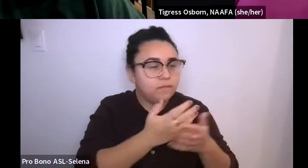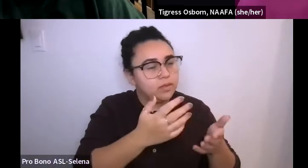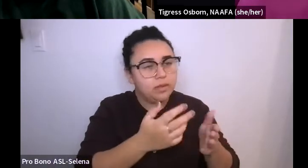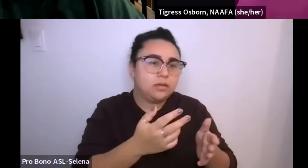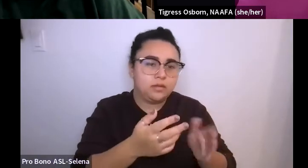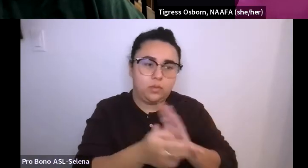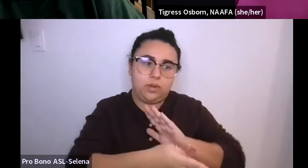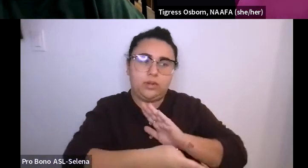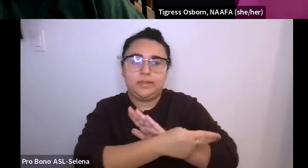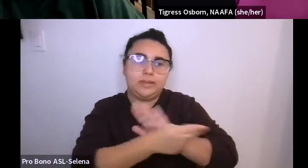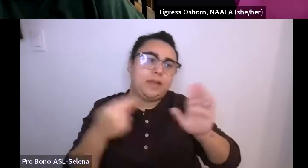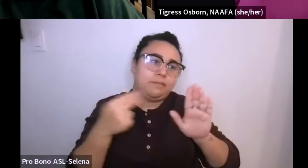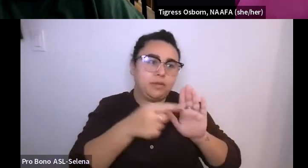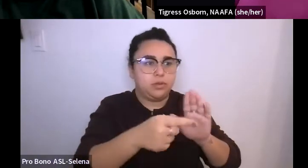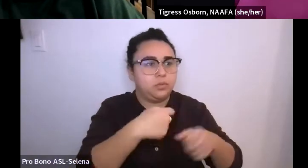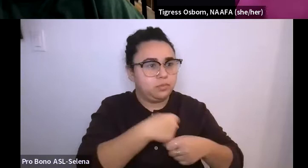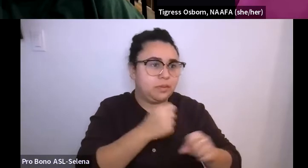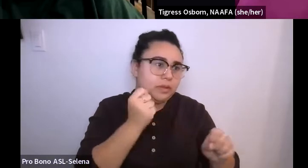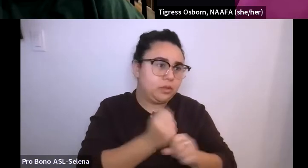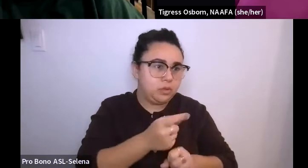life as a fat person makes you very angry.